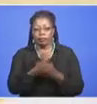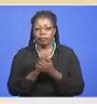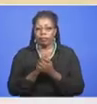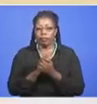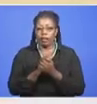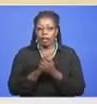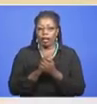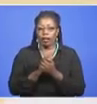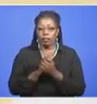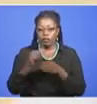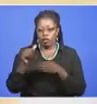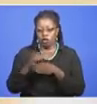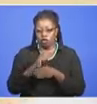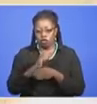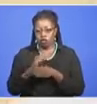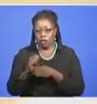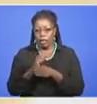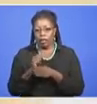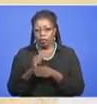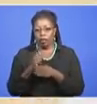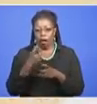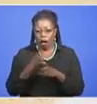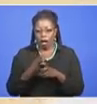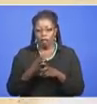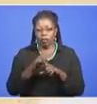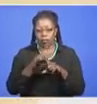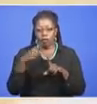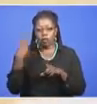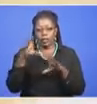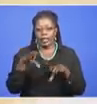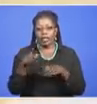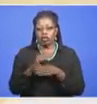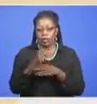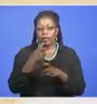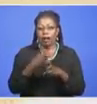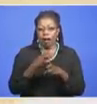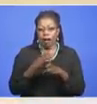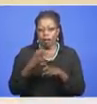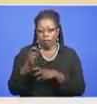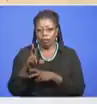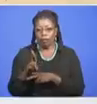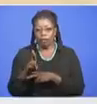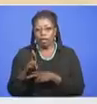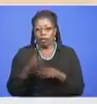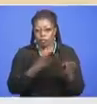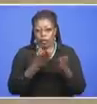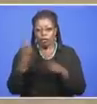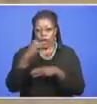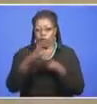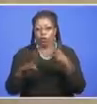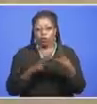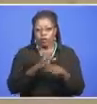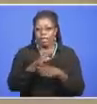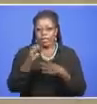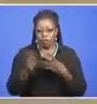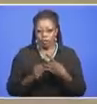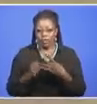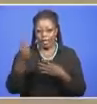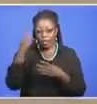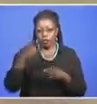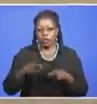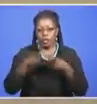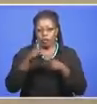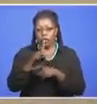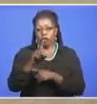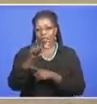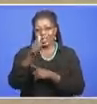hard. But I think we could train a little. Mm-hmm. I think we're preparing well for the World Series that we're going to attend. I think once we give